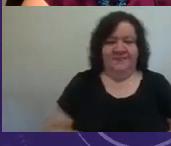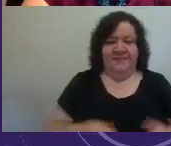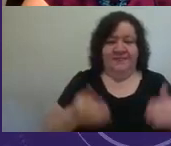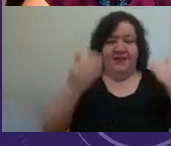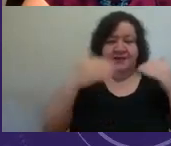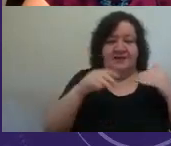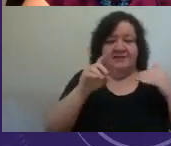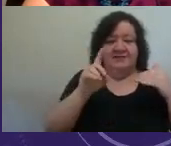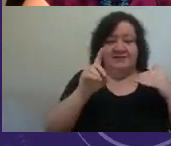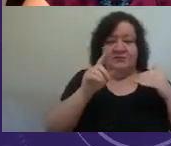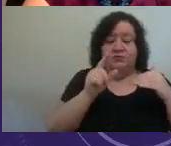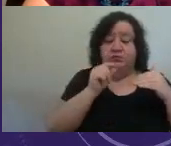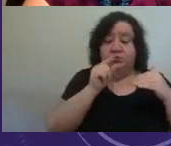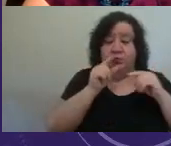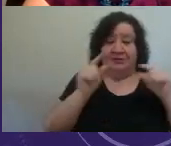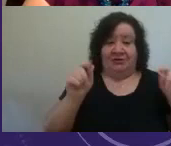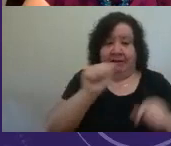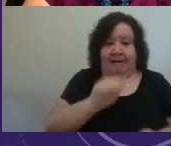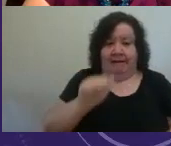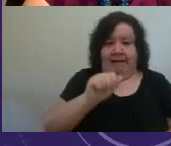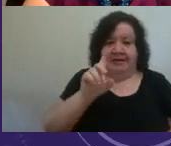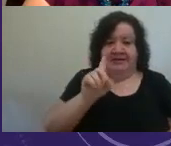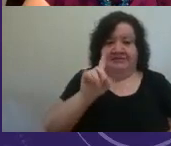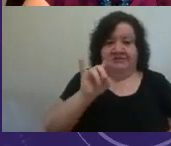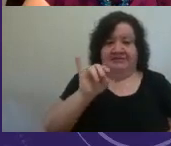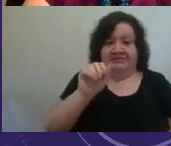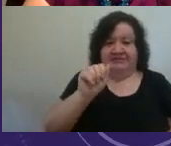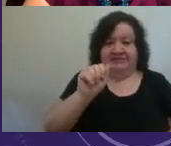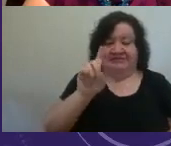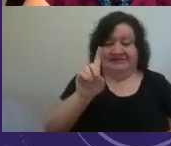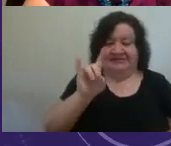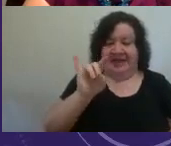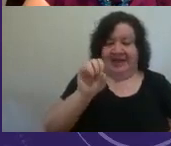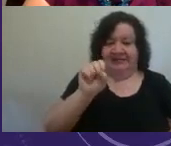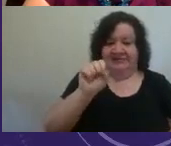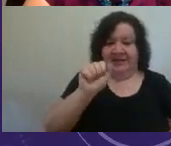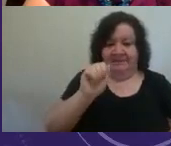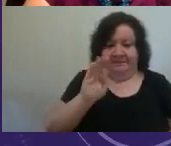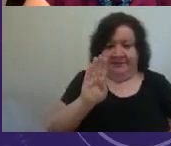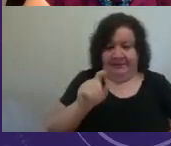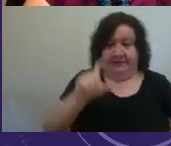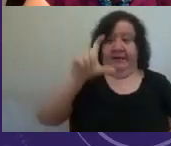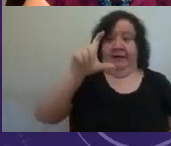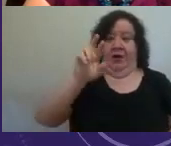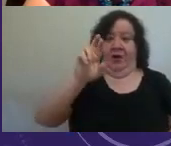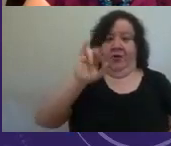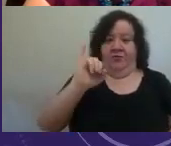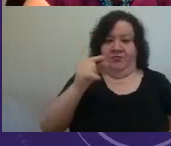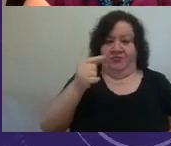DISABRIGHTSFUND. So as you notice, we did camel backing with the DRF. And then Facebook, we are at Disability Rights